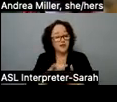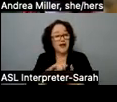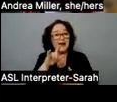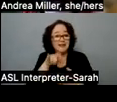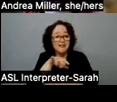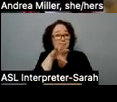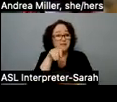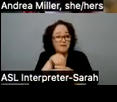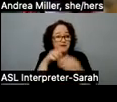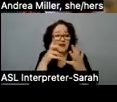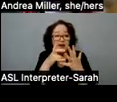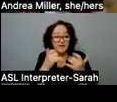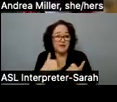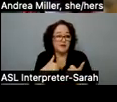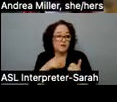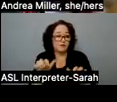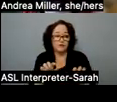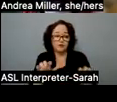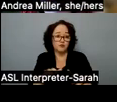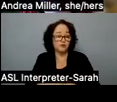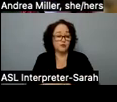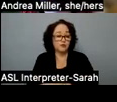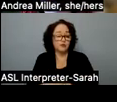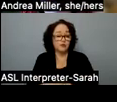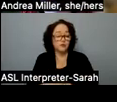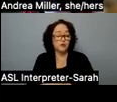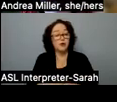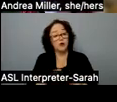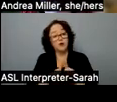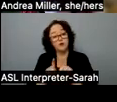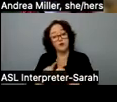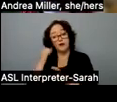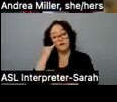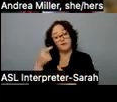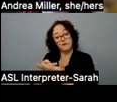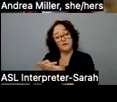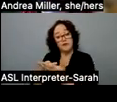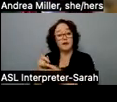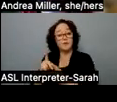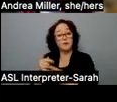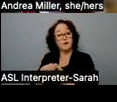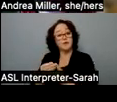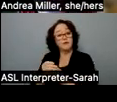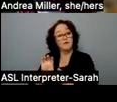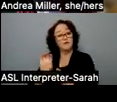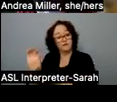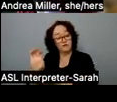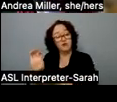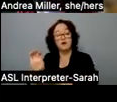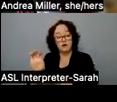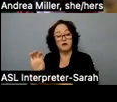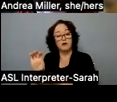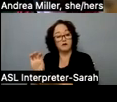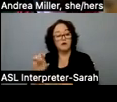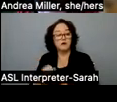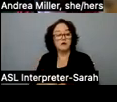everything that we do. And also in talking with our funders of educating and help them understand as they work